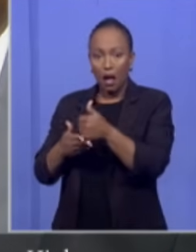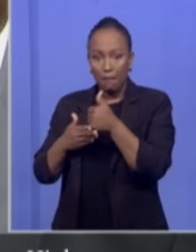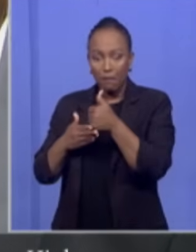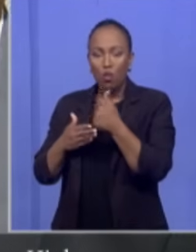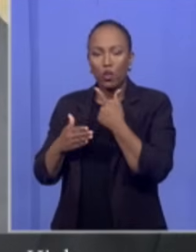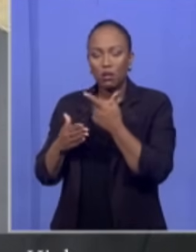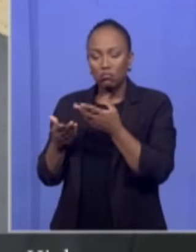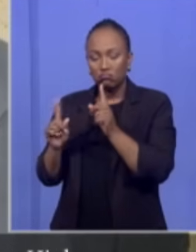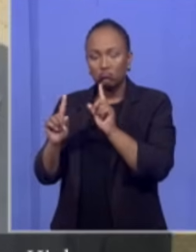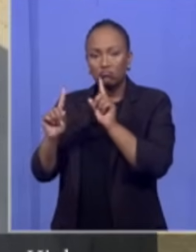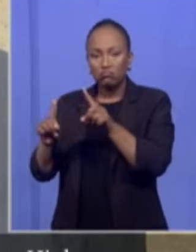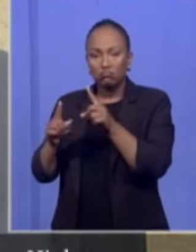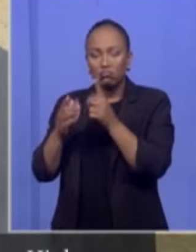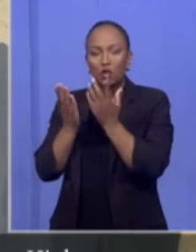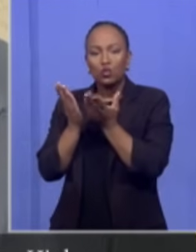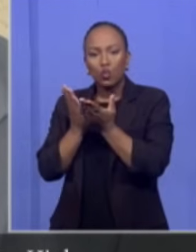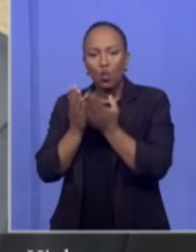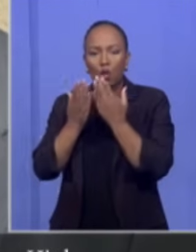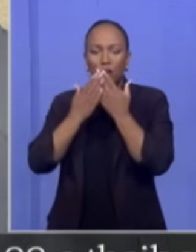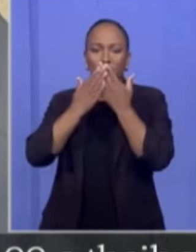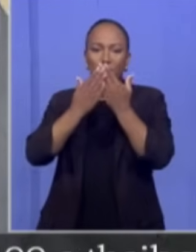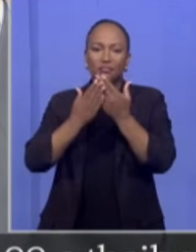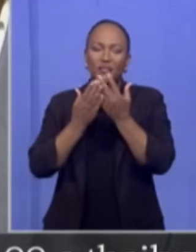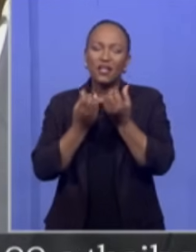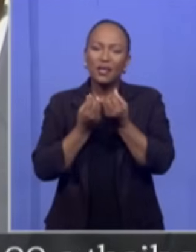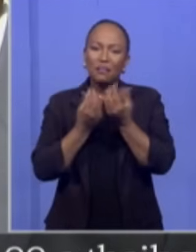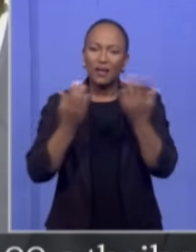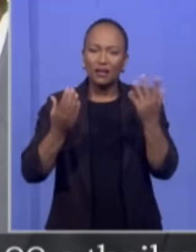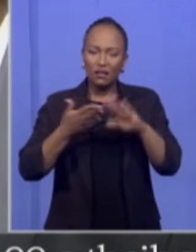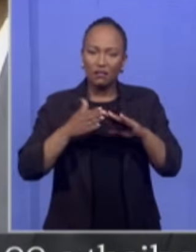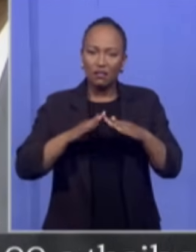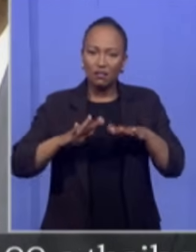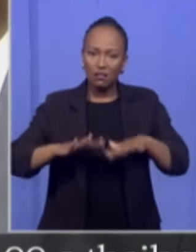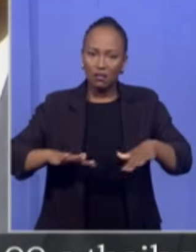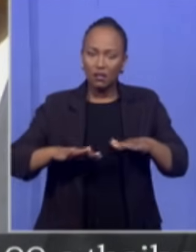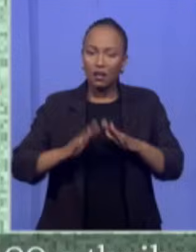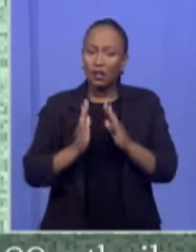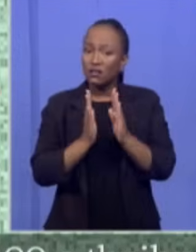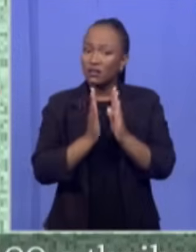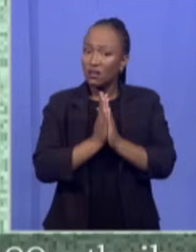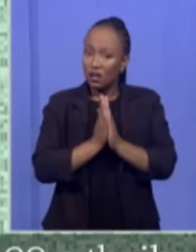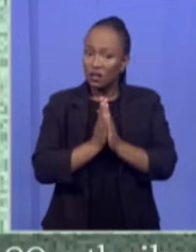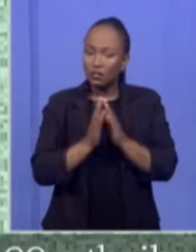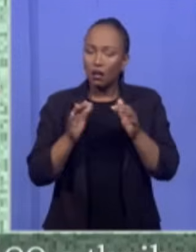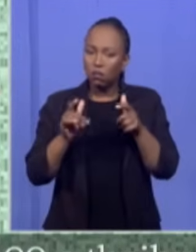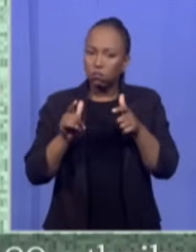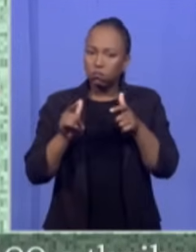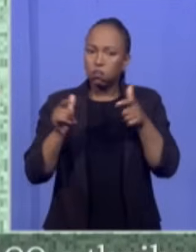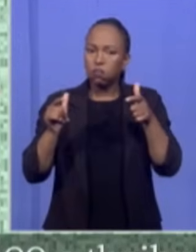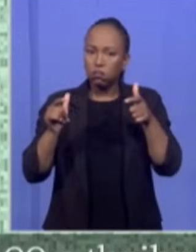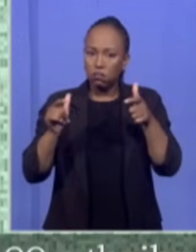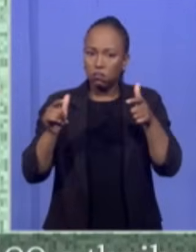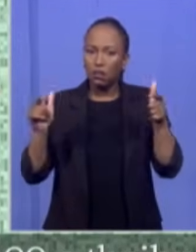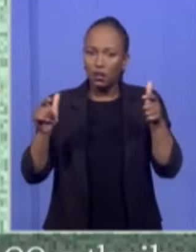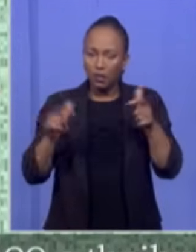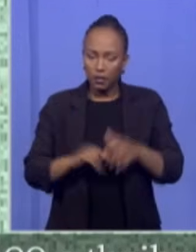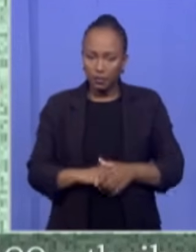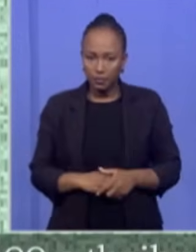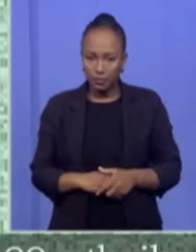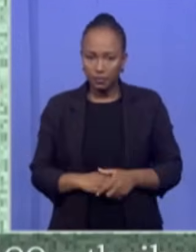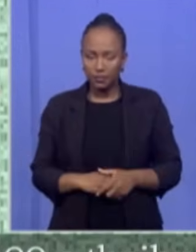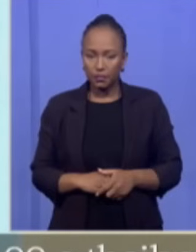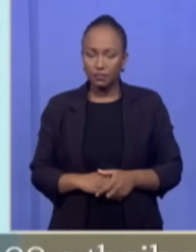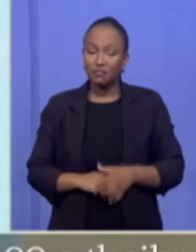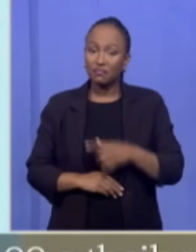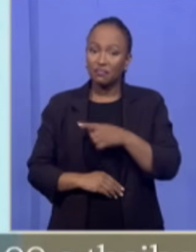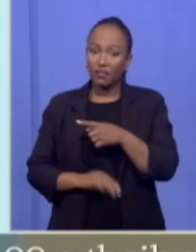kereke e tshotse ba ba intsi mo galeshewe e godile kereke. Nalane ya kereke ena e boetse e bontshitse